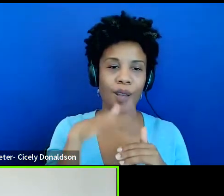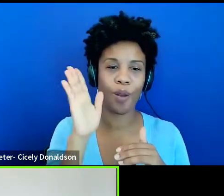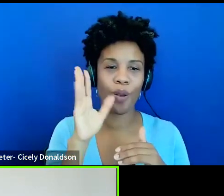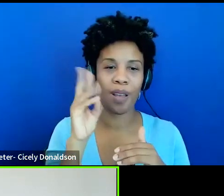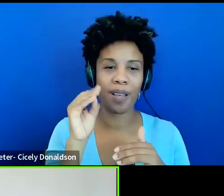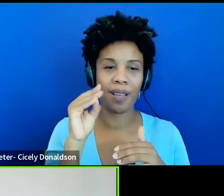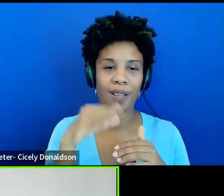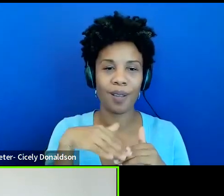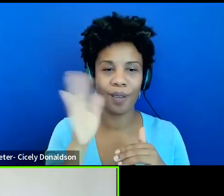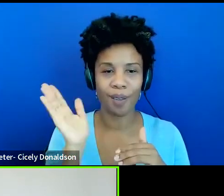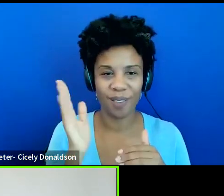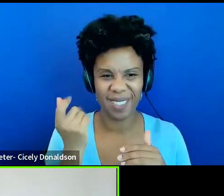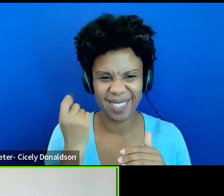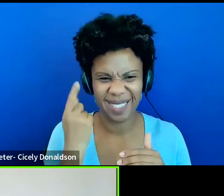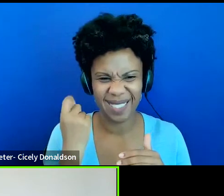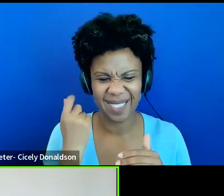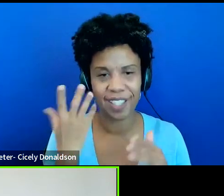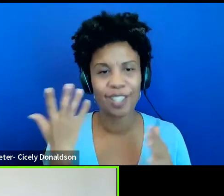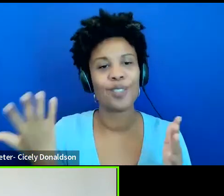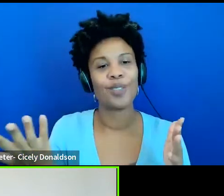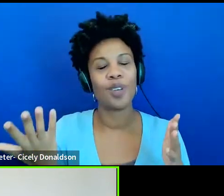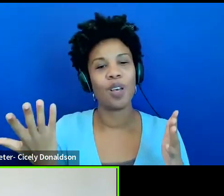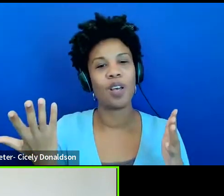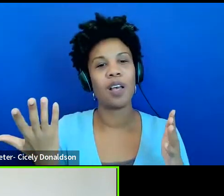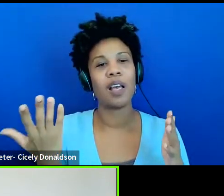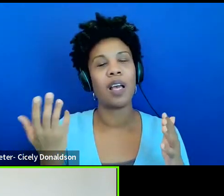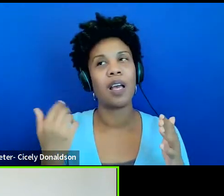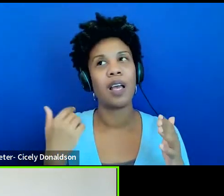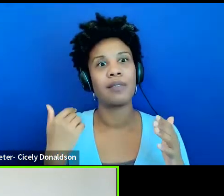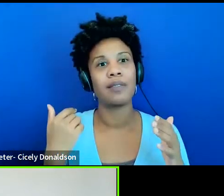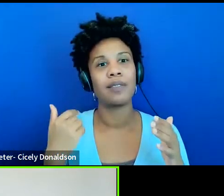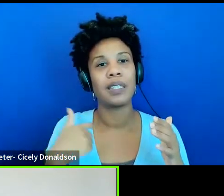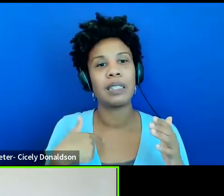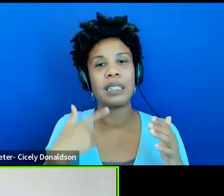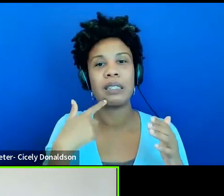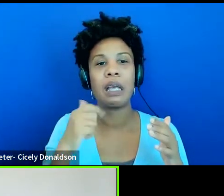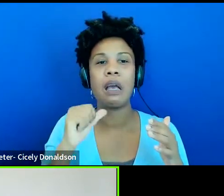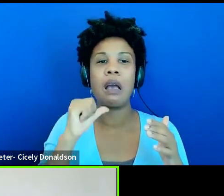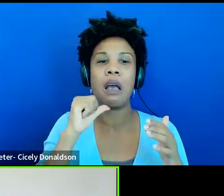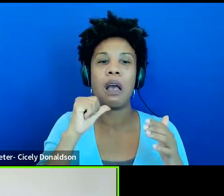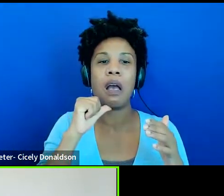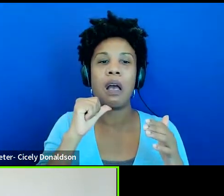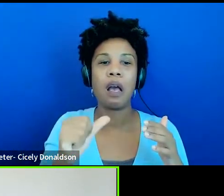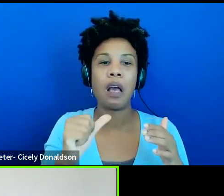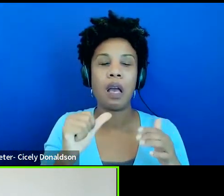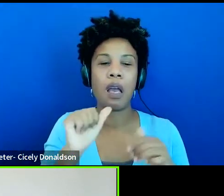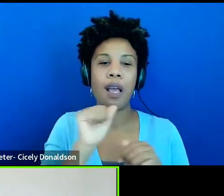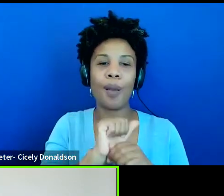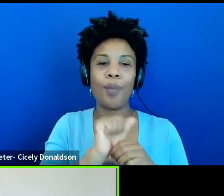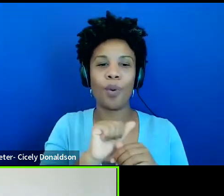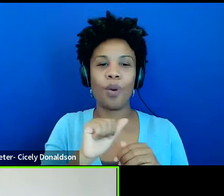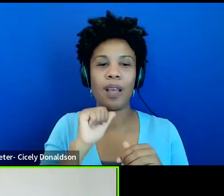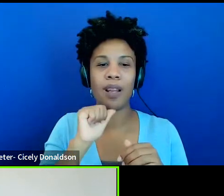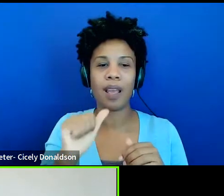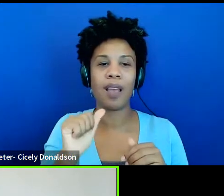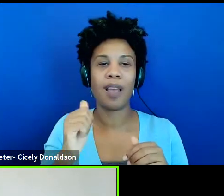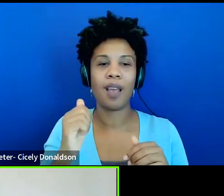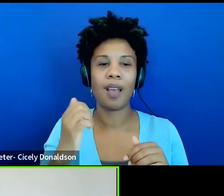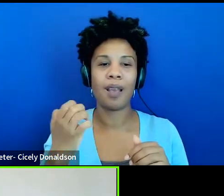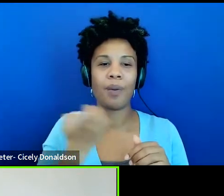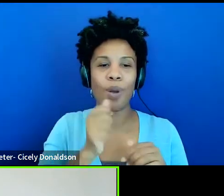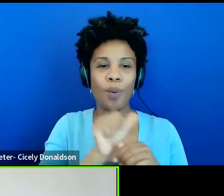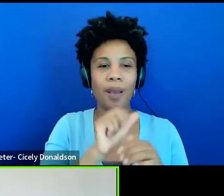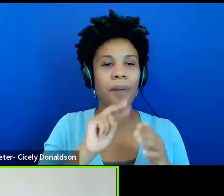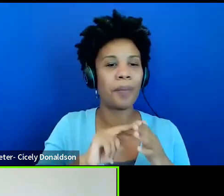maybe unemployment in context should really mean that they're not currently working, they're not employed now. I